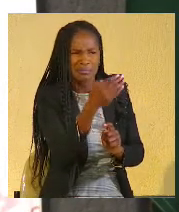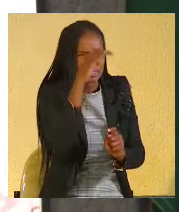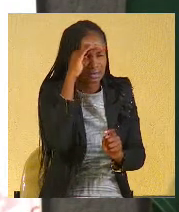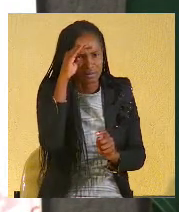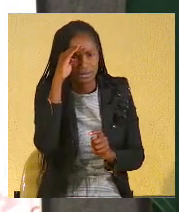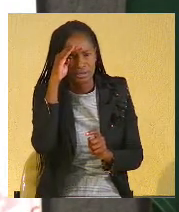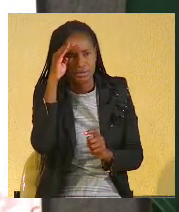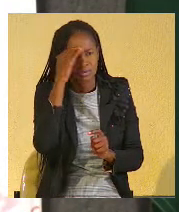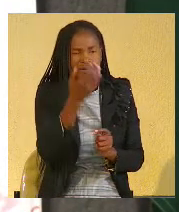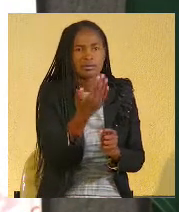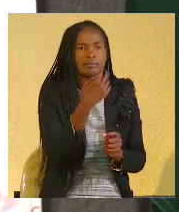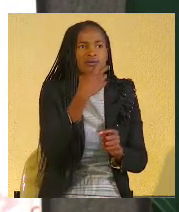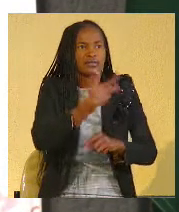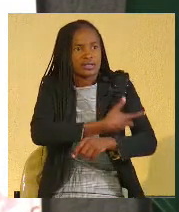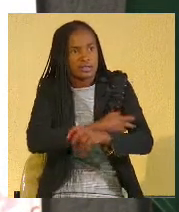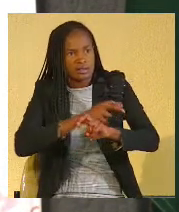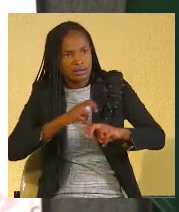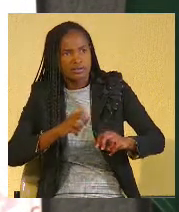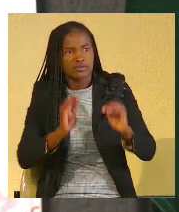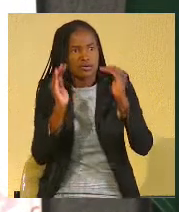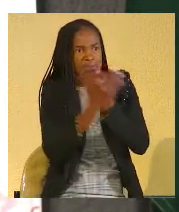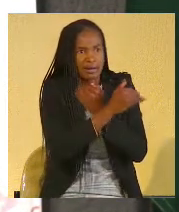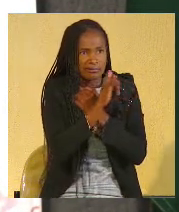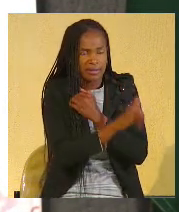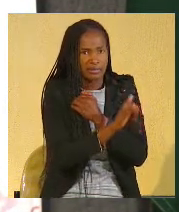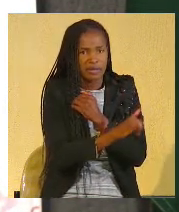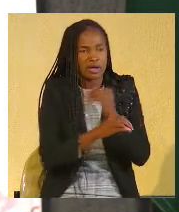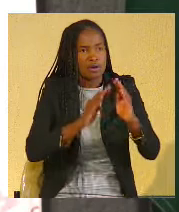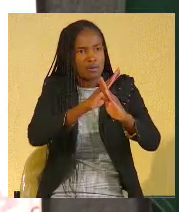can take place. Yes, we are